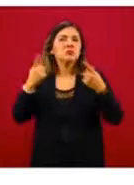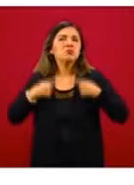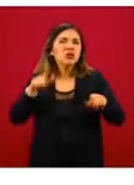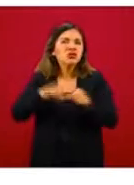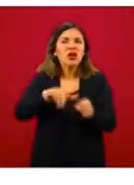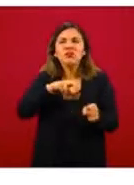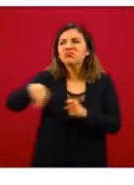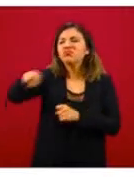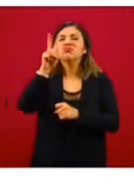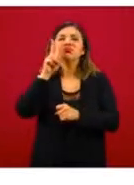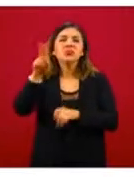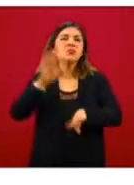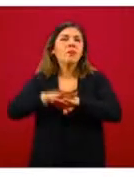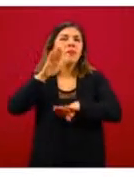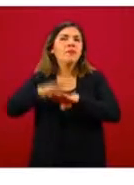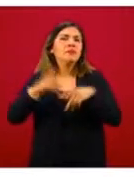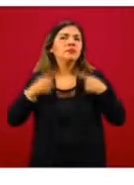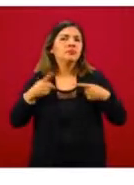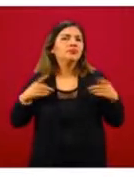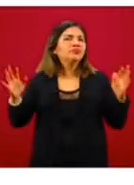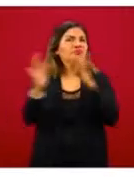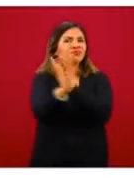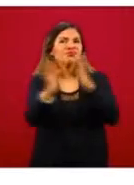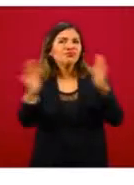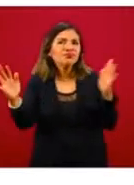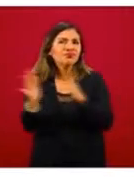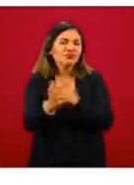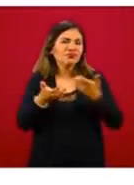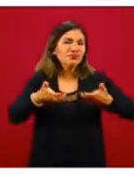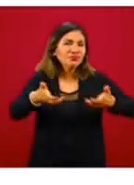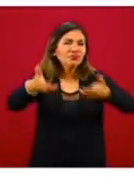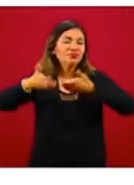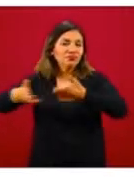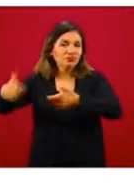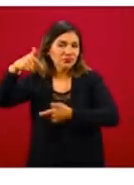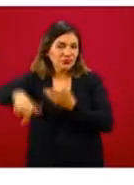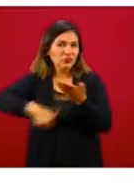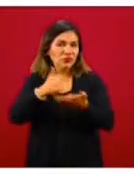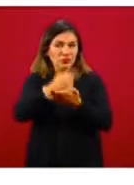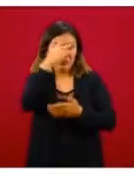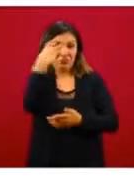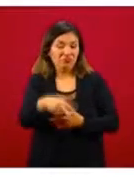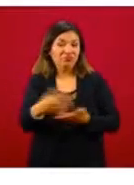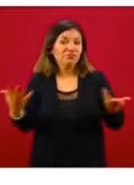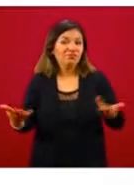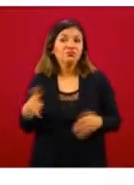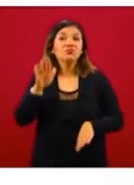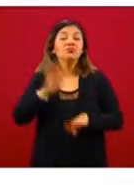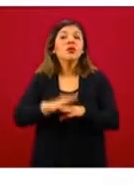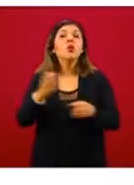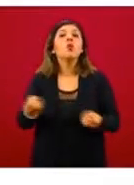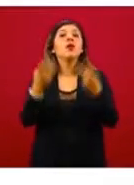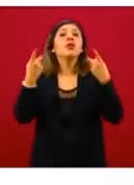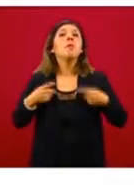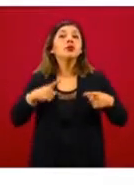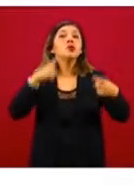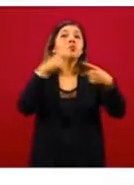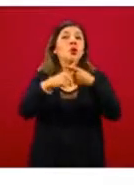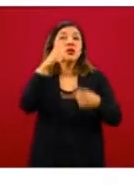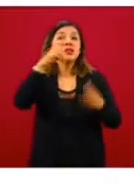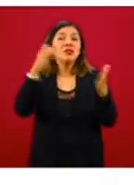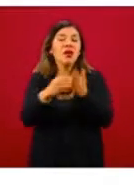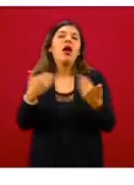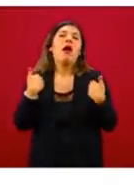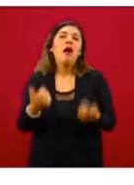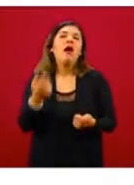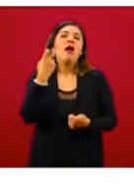get to see already firsthand, that we are noticing a larger mobility in